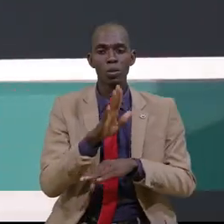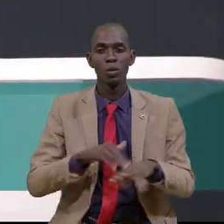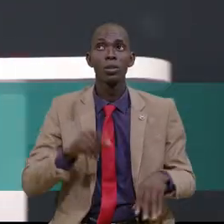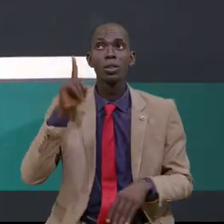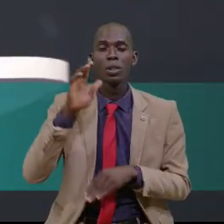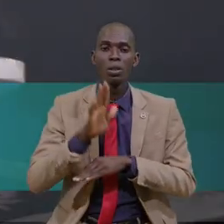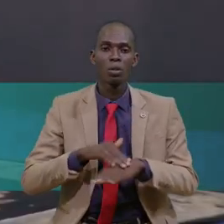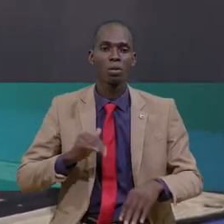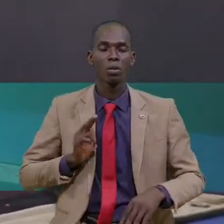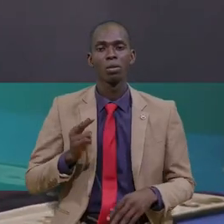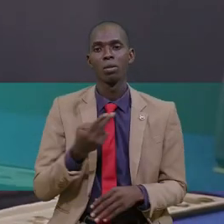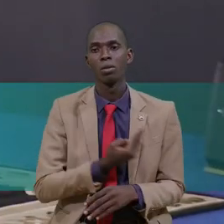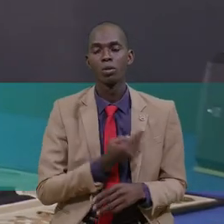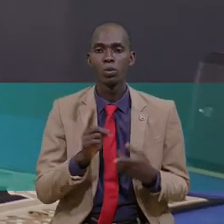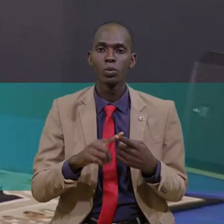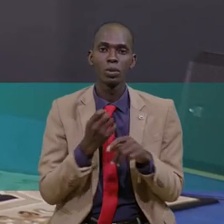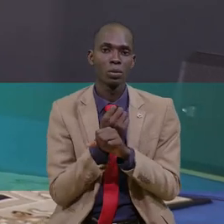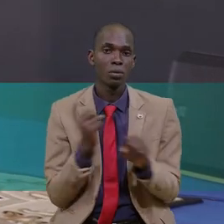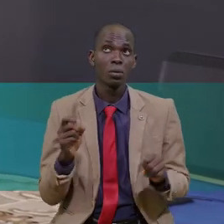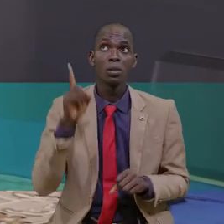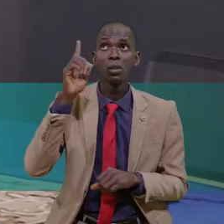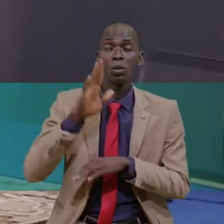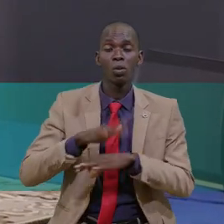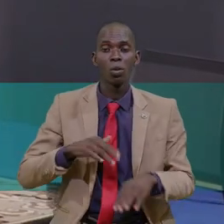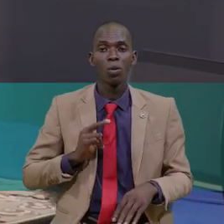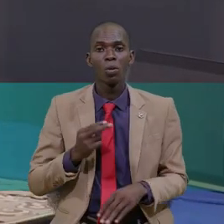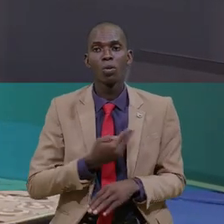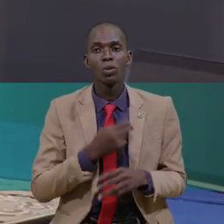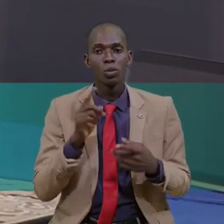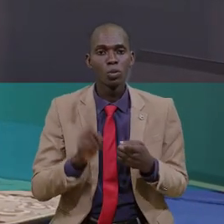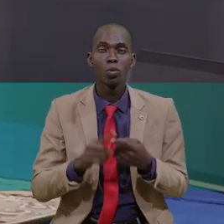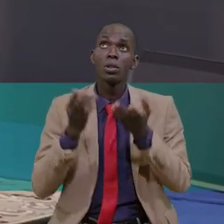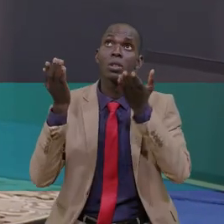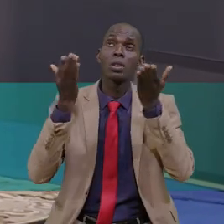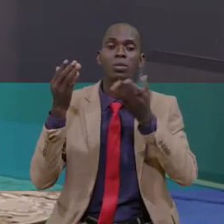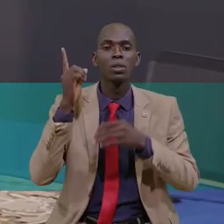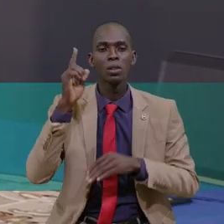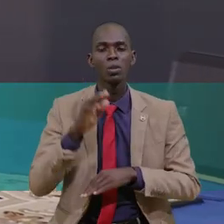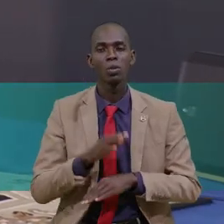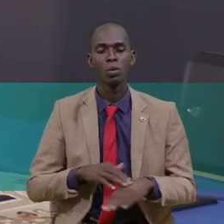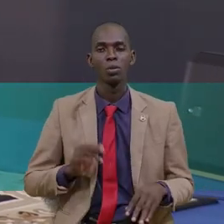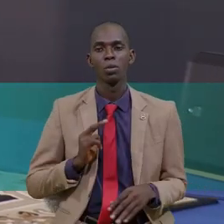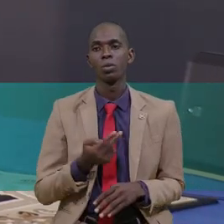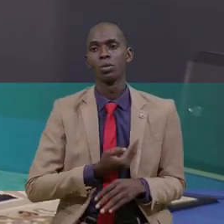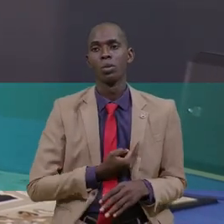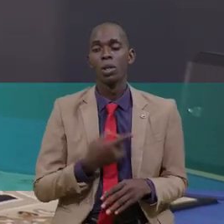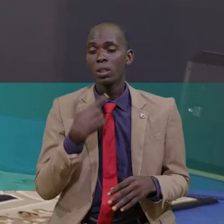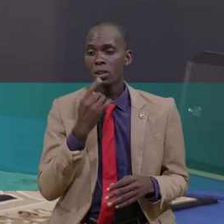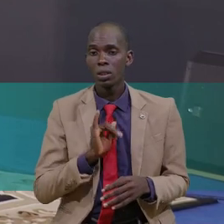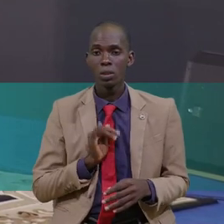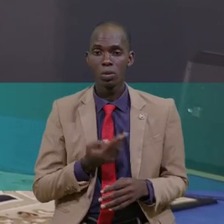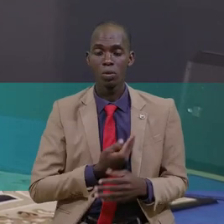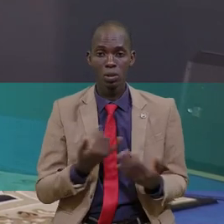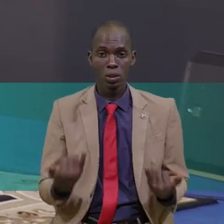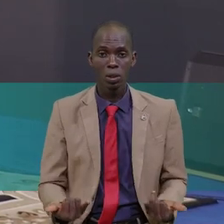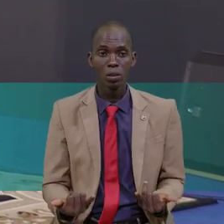us to salvation. He called us to service. And he says, here is where we are called to, for